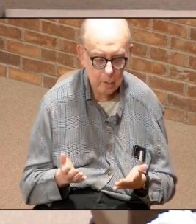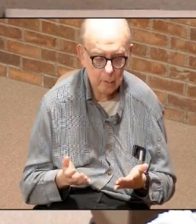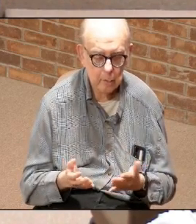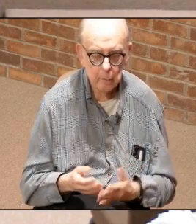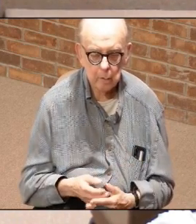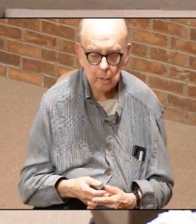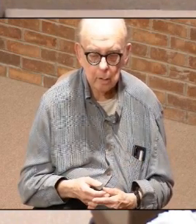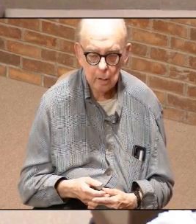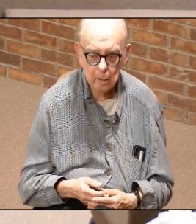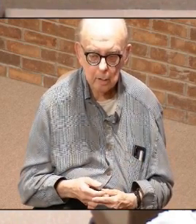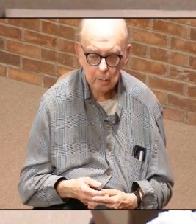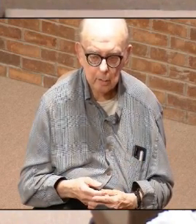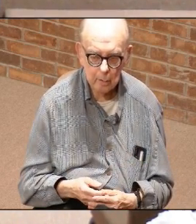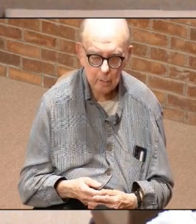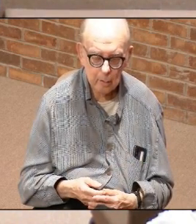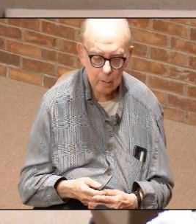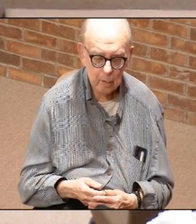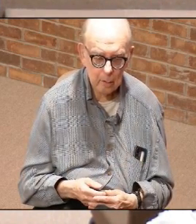stones?